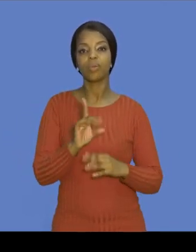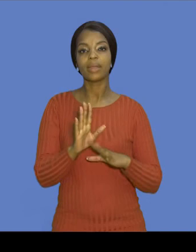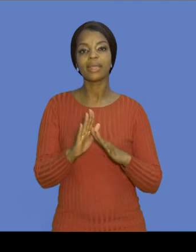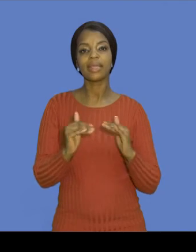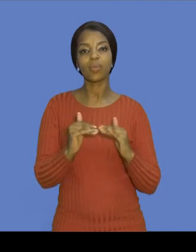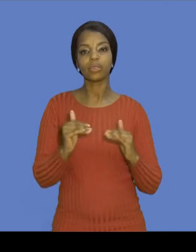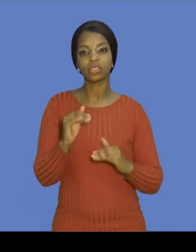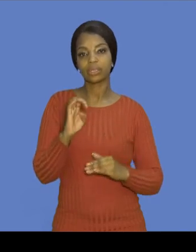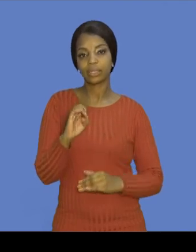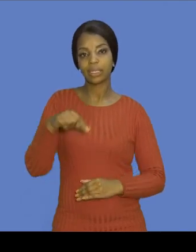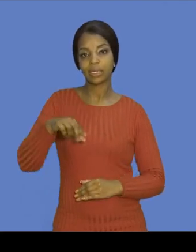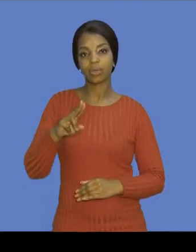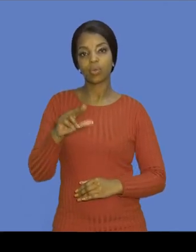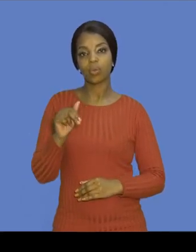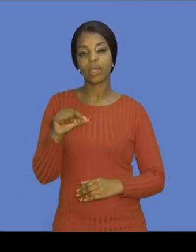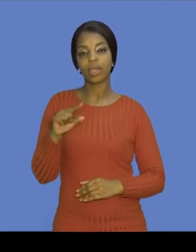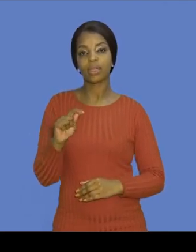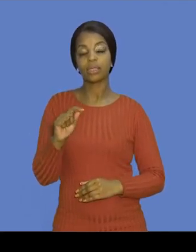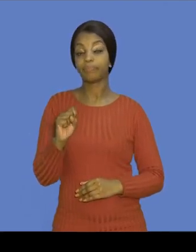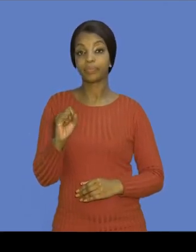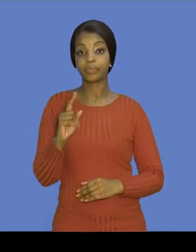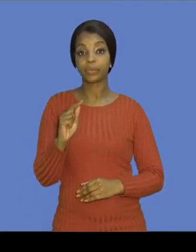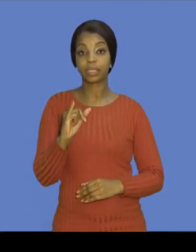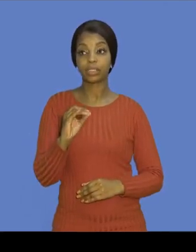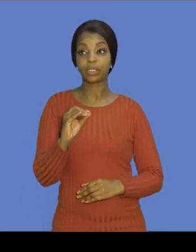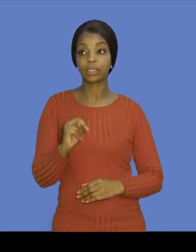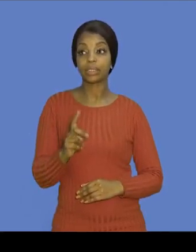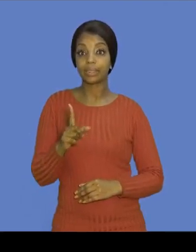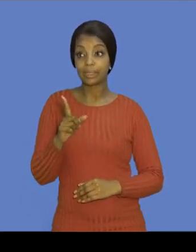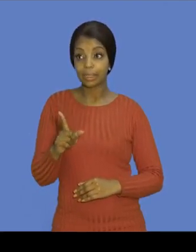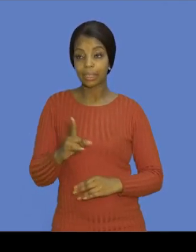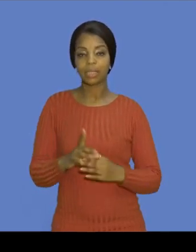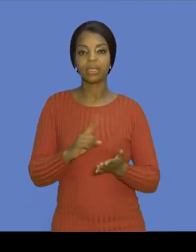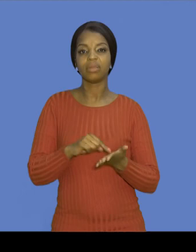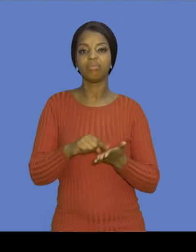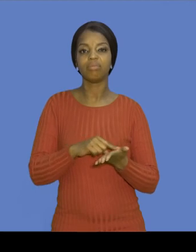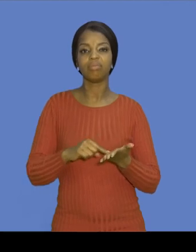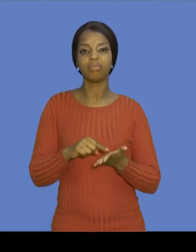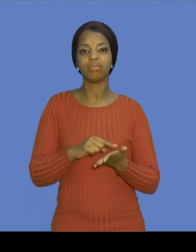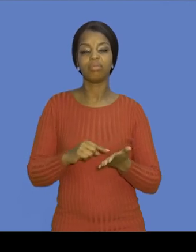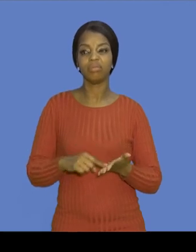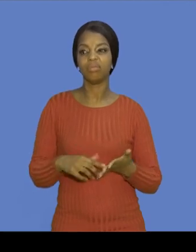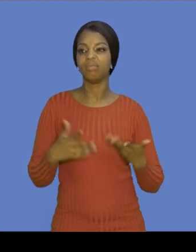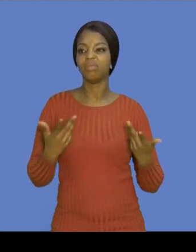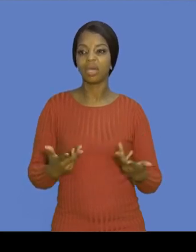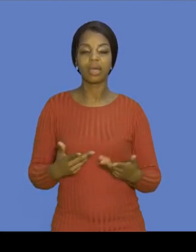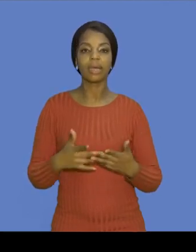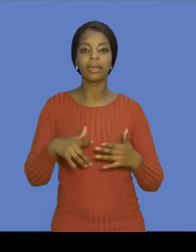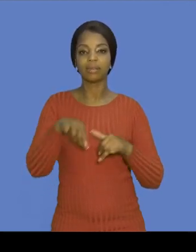virus, unemployment rate at that time, exercising, health, and all of those